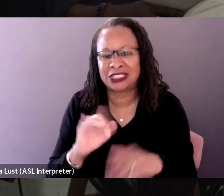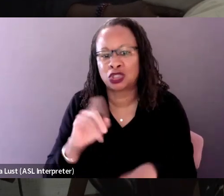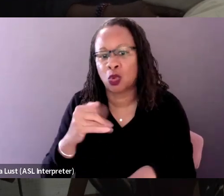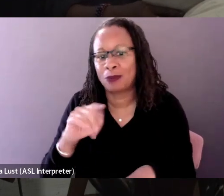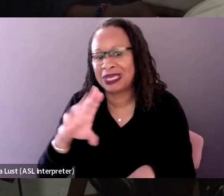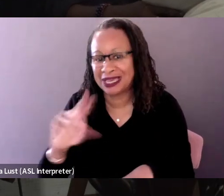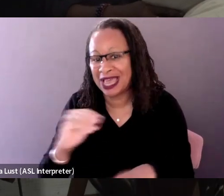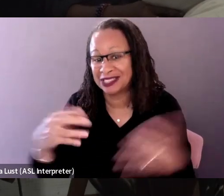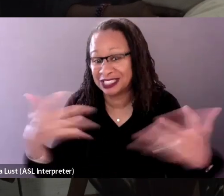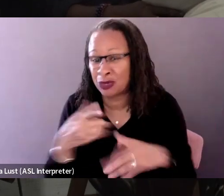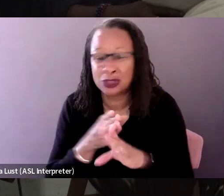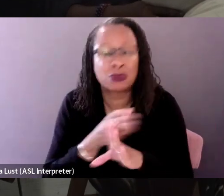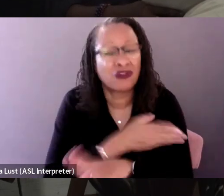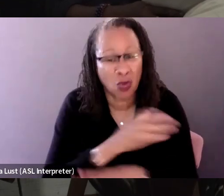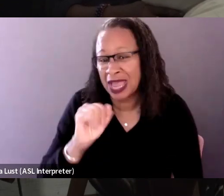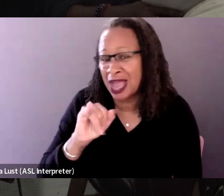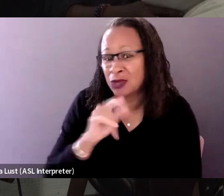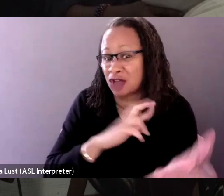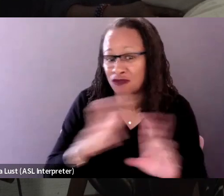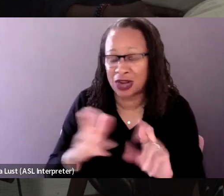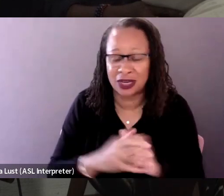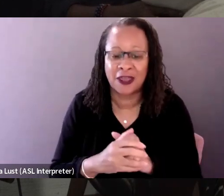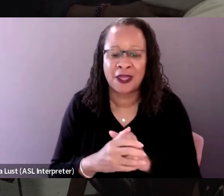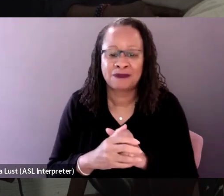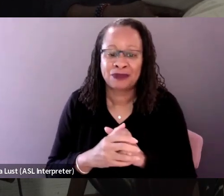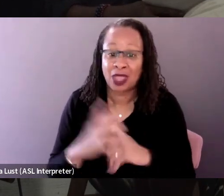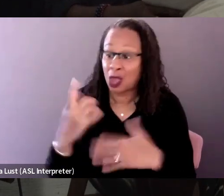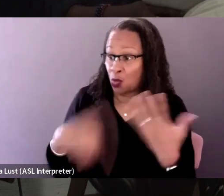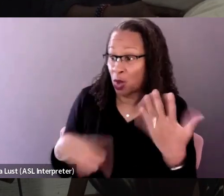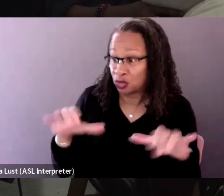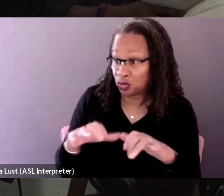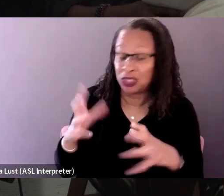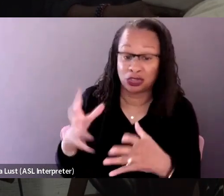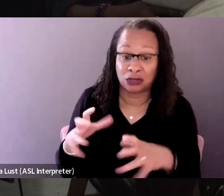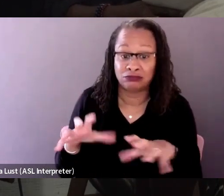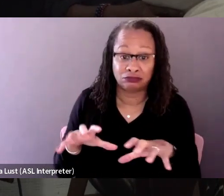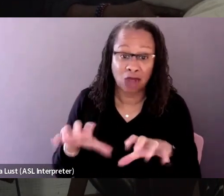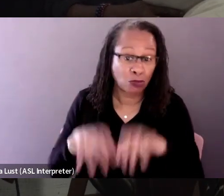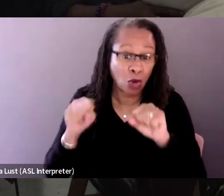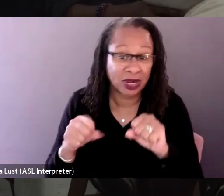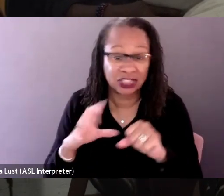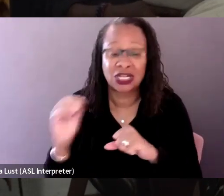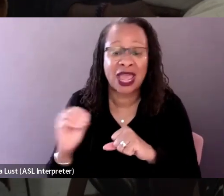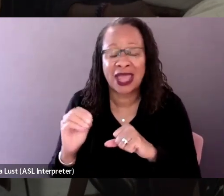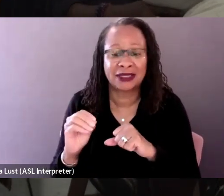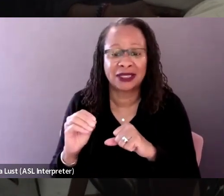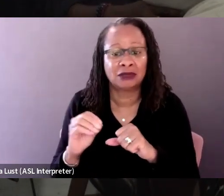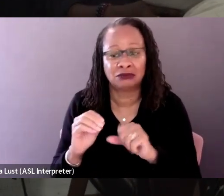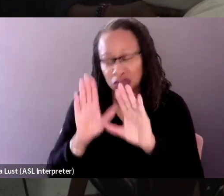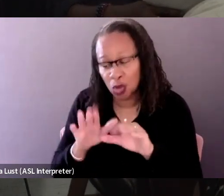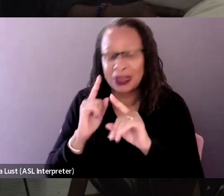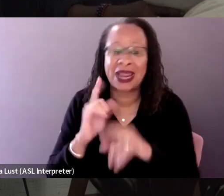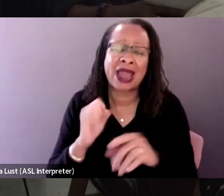But Olivia's like, what you did was like appropriation and determinant, which is like, it's not quite the same thing, and I appreciate her for that. But like, there